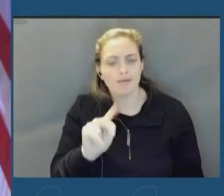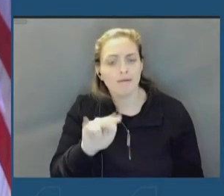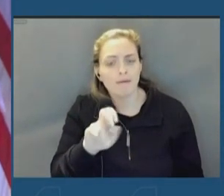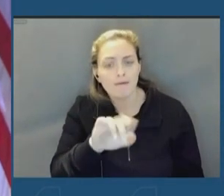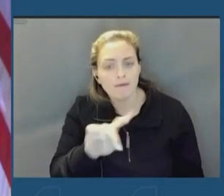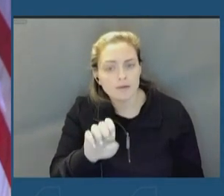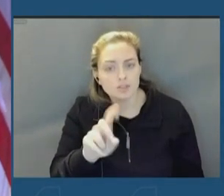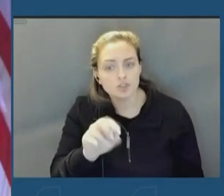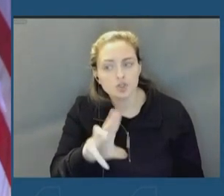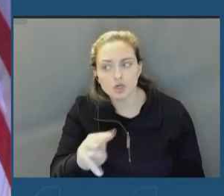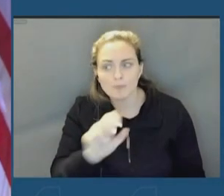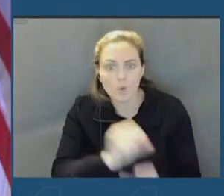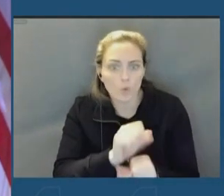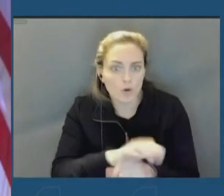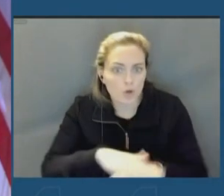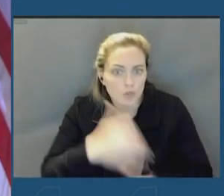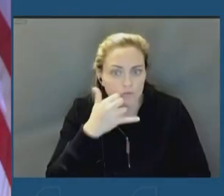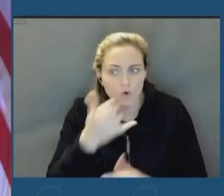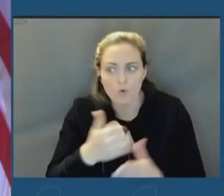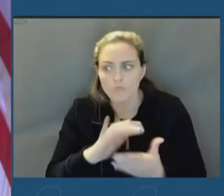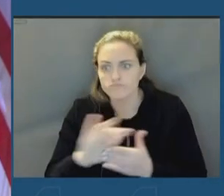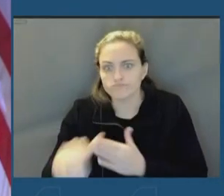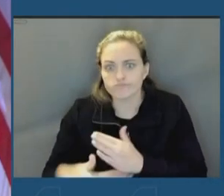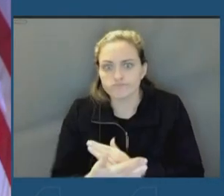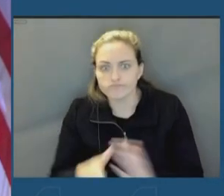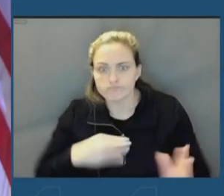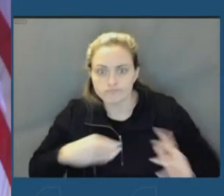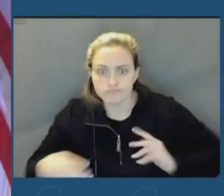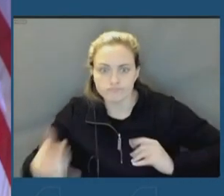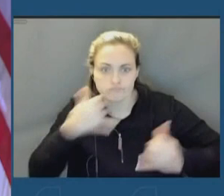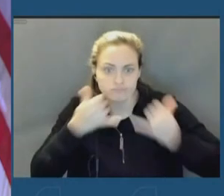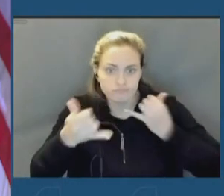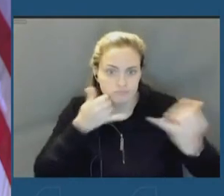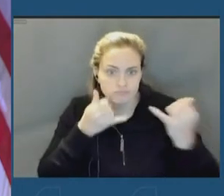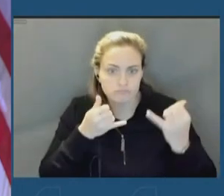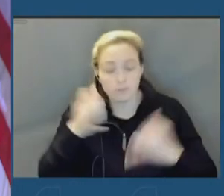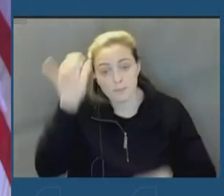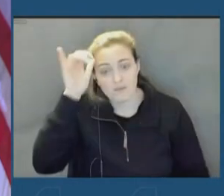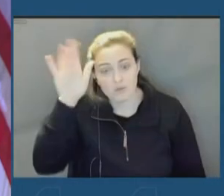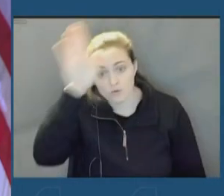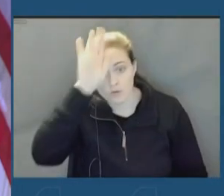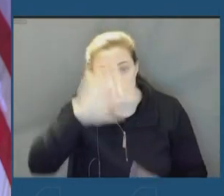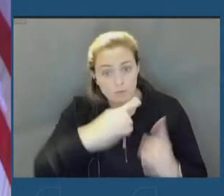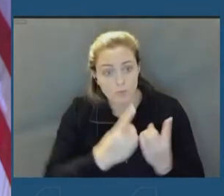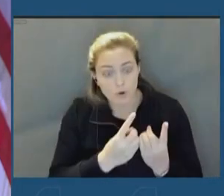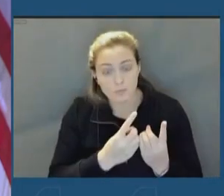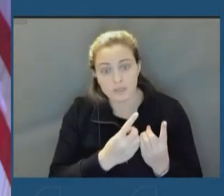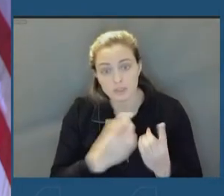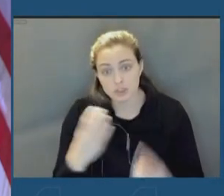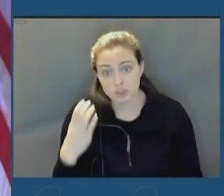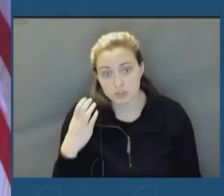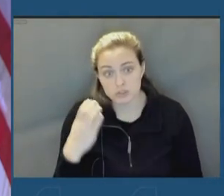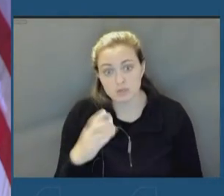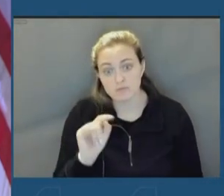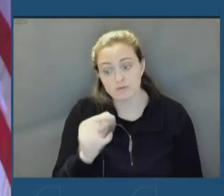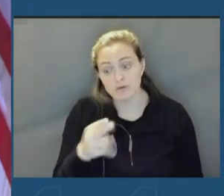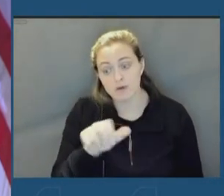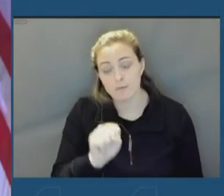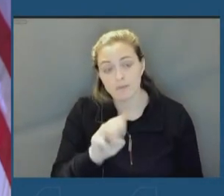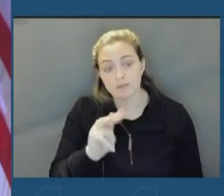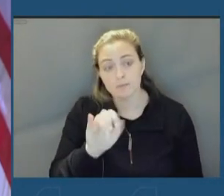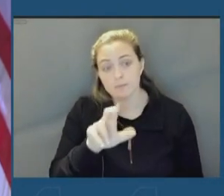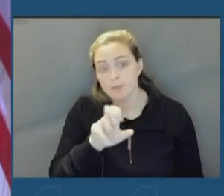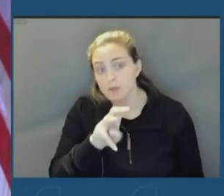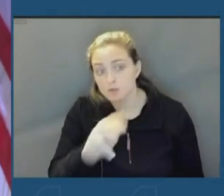phones around the clock taking people's calls. Buffalo Fire Department Division Chief Thomas Meldrum,